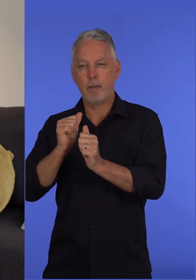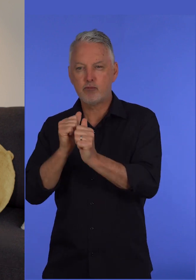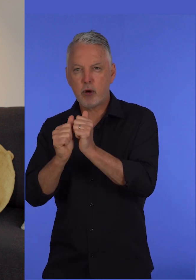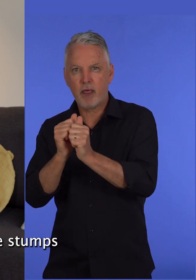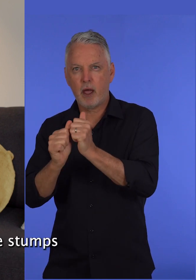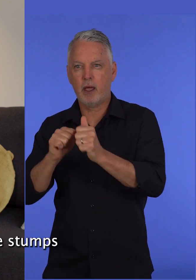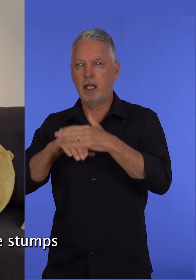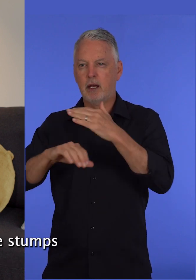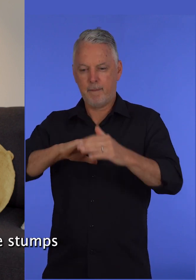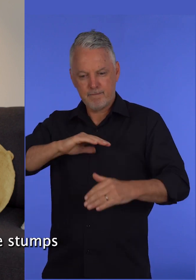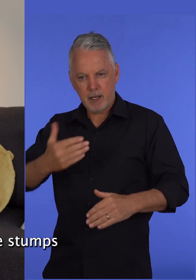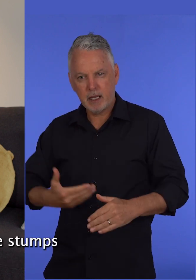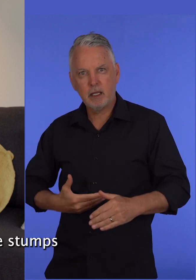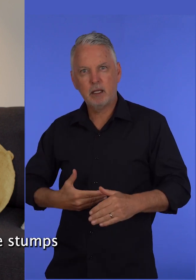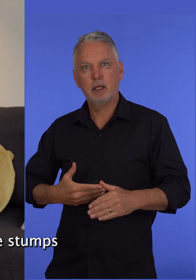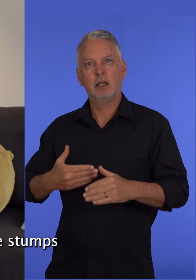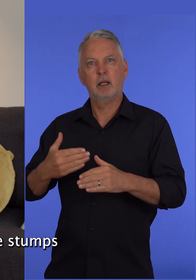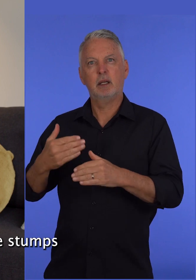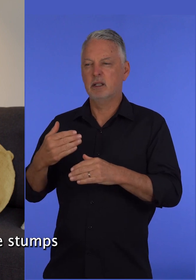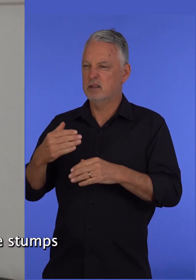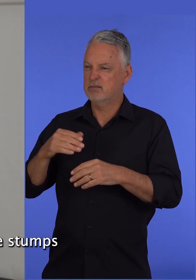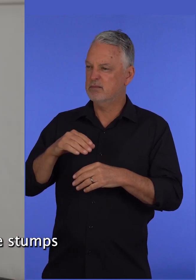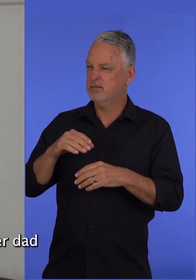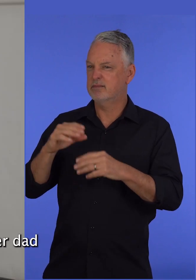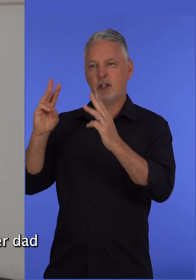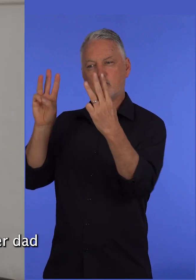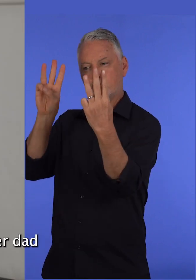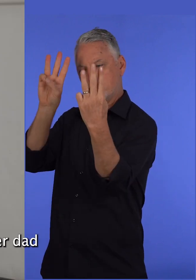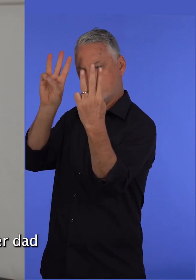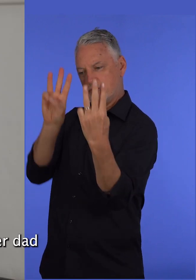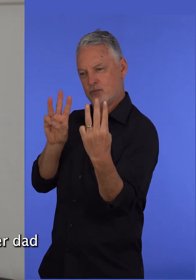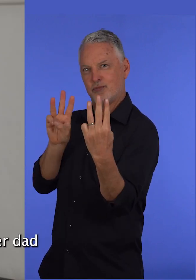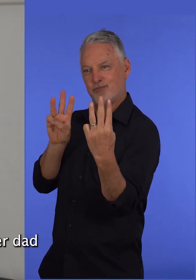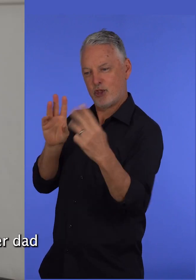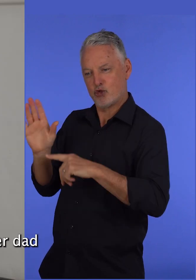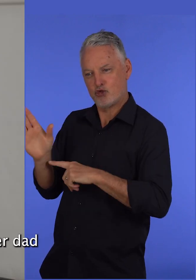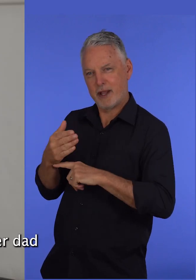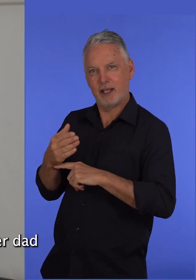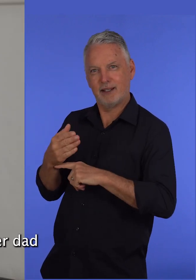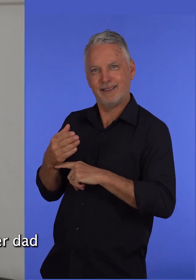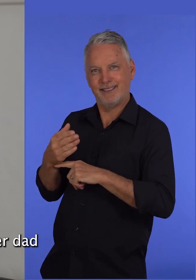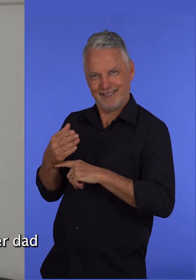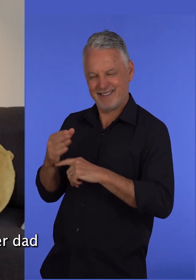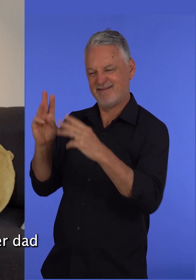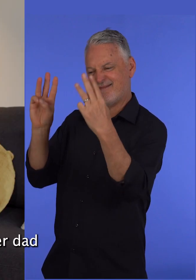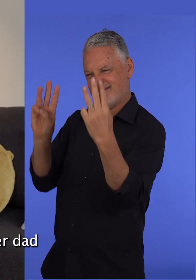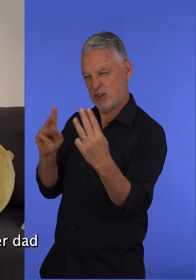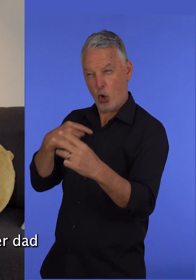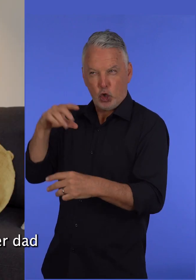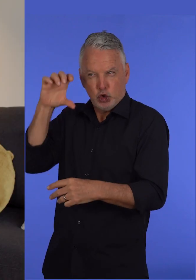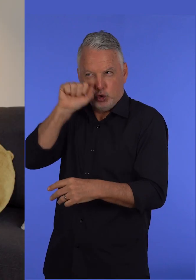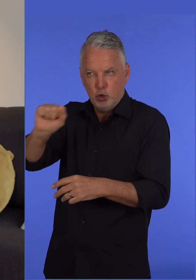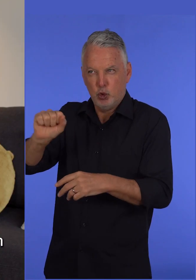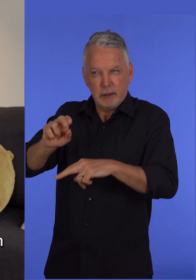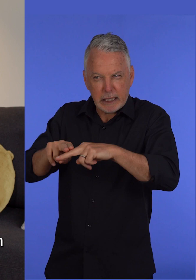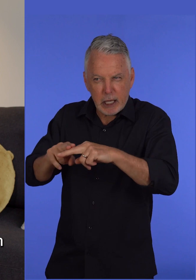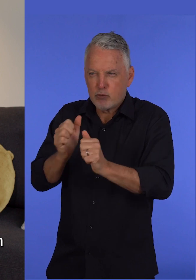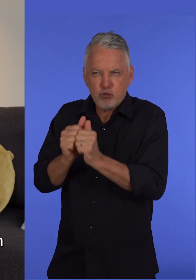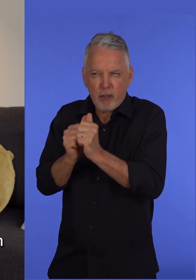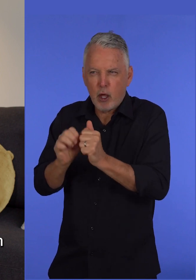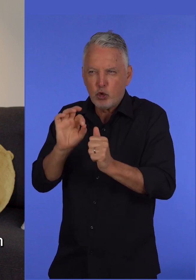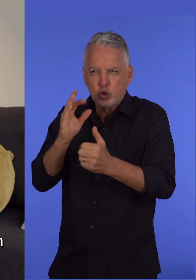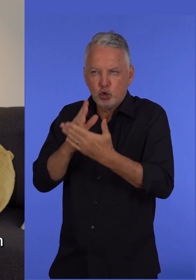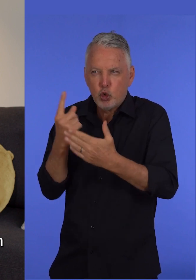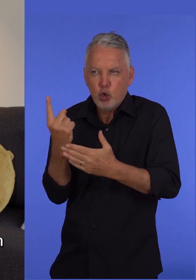the paddock, and there you are in front of some stumps with a cricket bat, looking, I'm assuming, at either dad or your brother, or